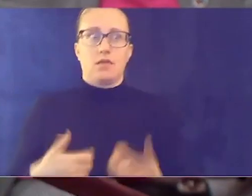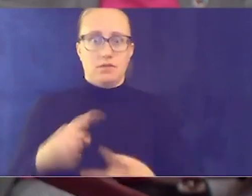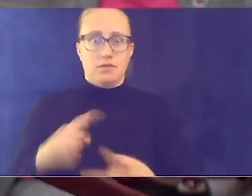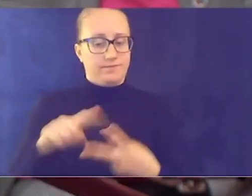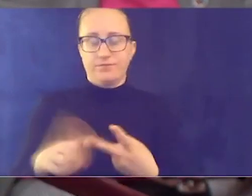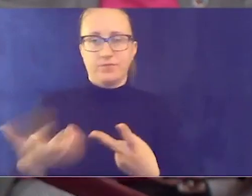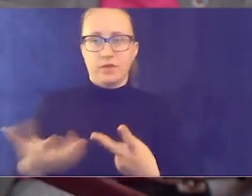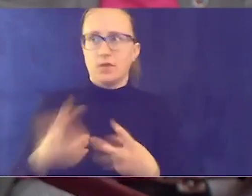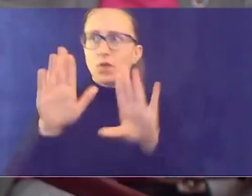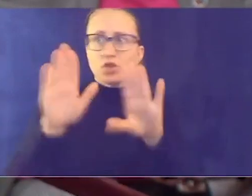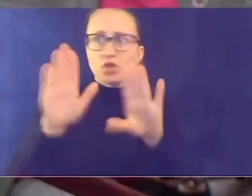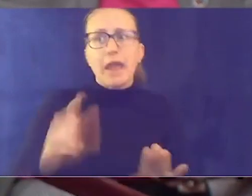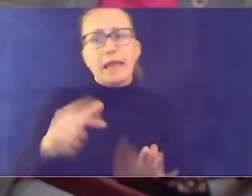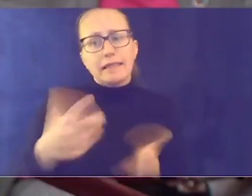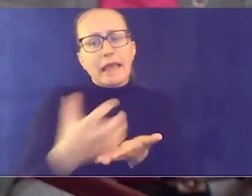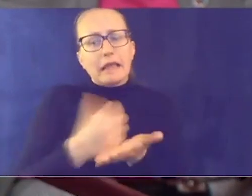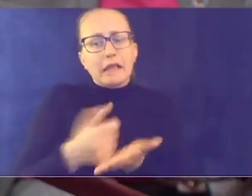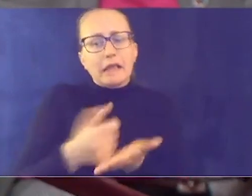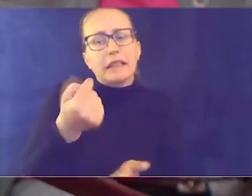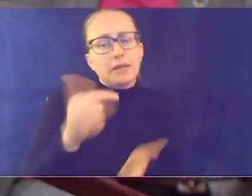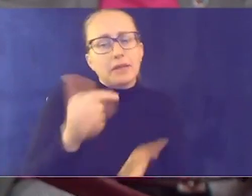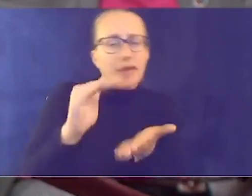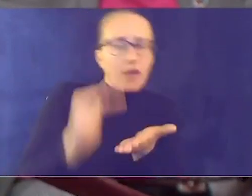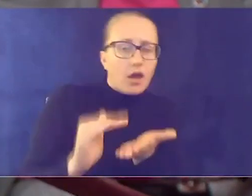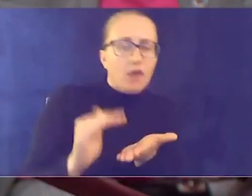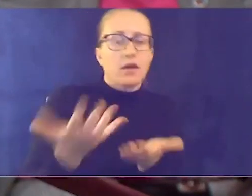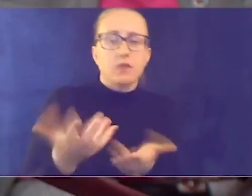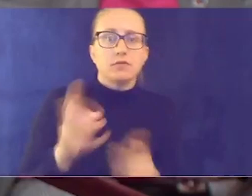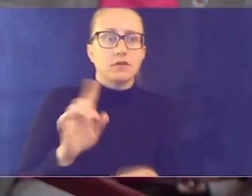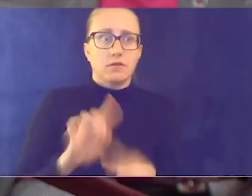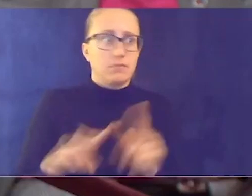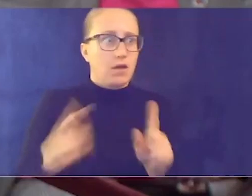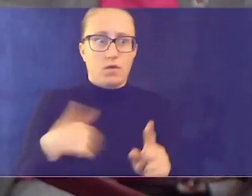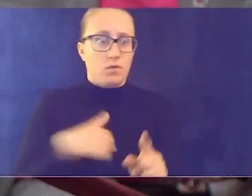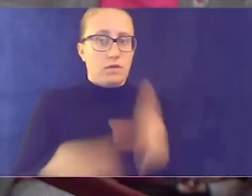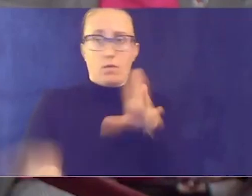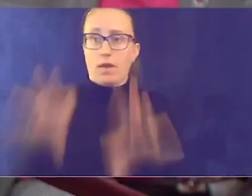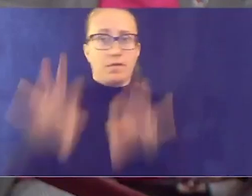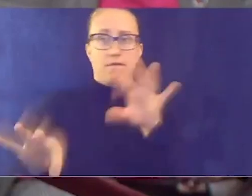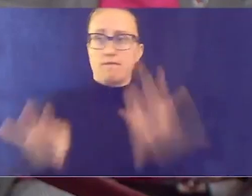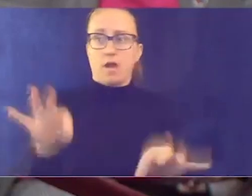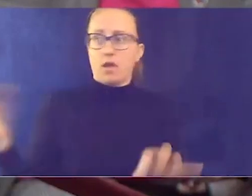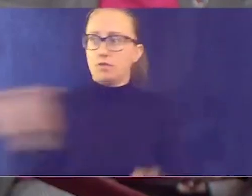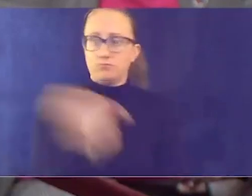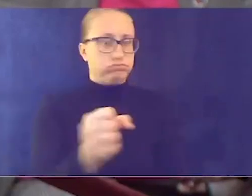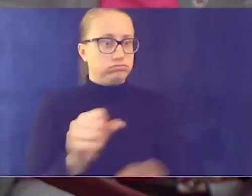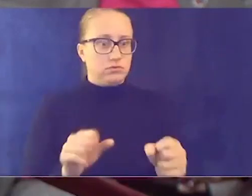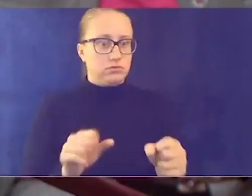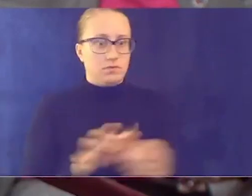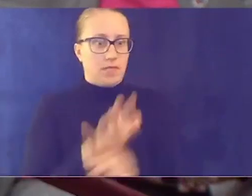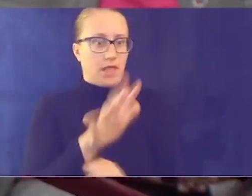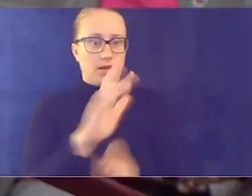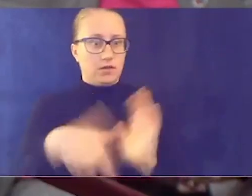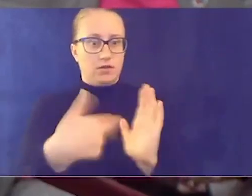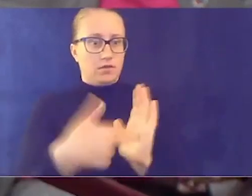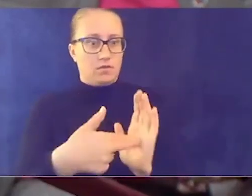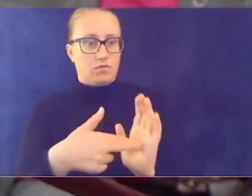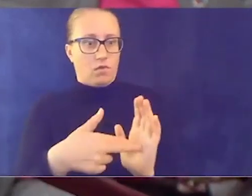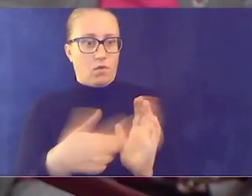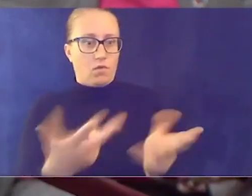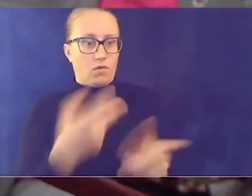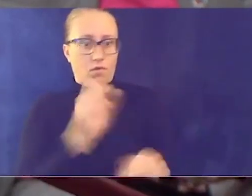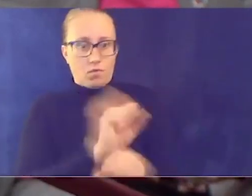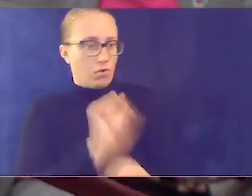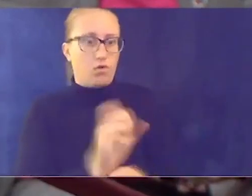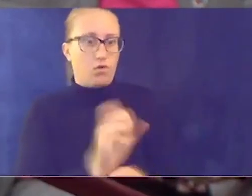than a certified nurse assistant, and we found plenty of people to fill this particular role. The sad part for us as an institution is that we got no